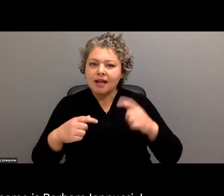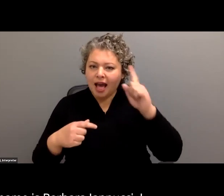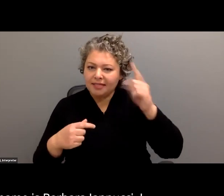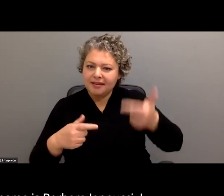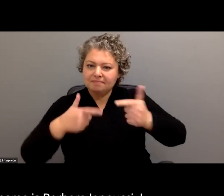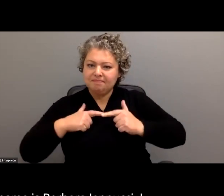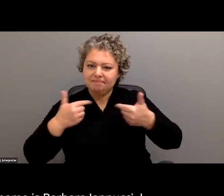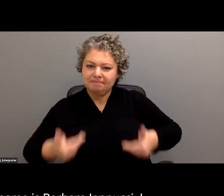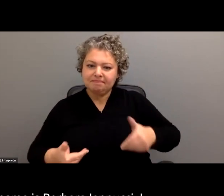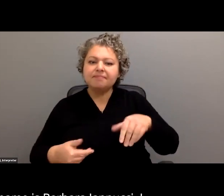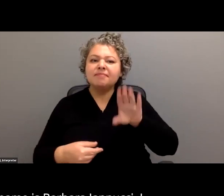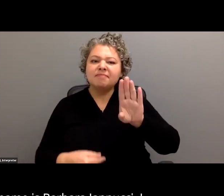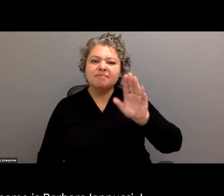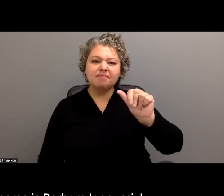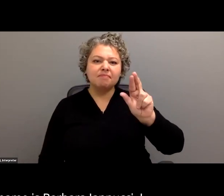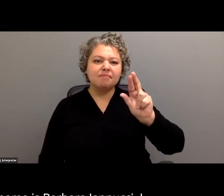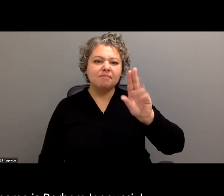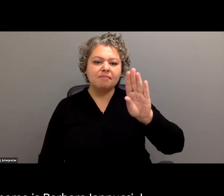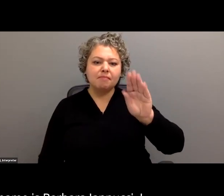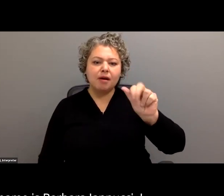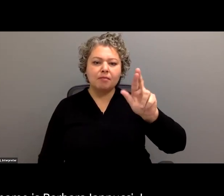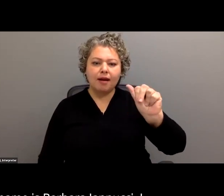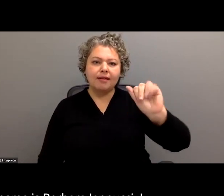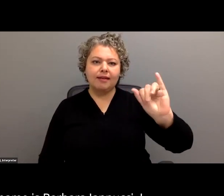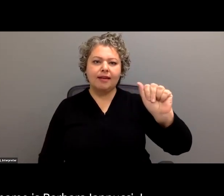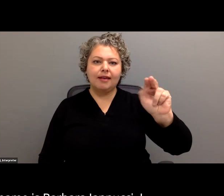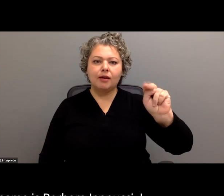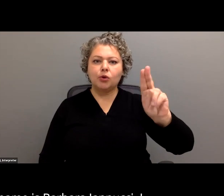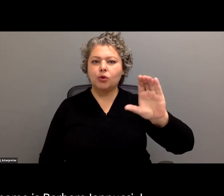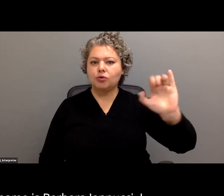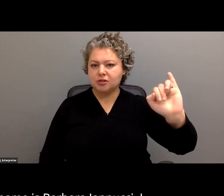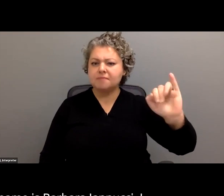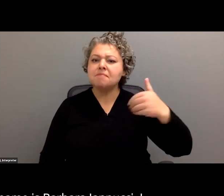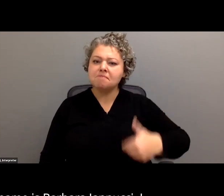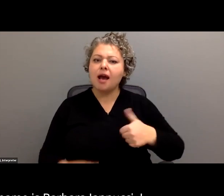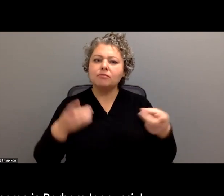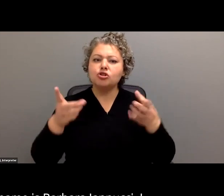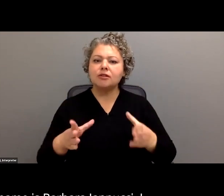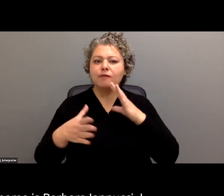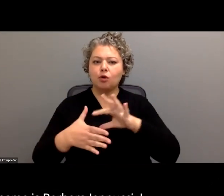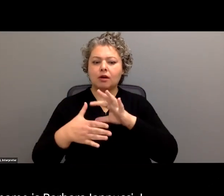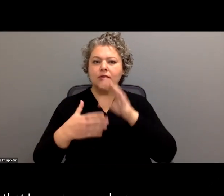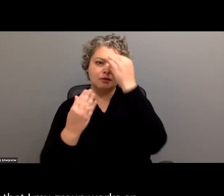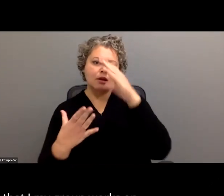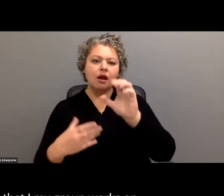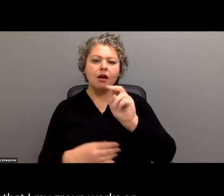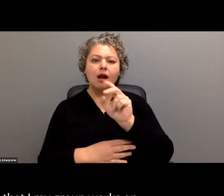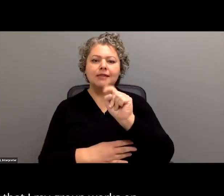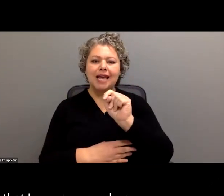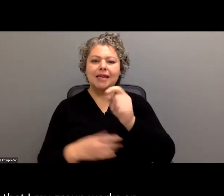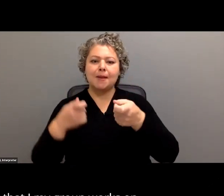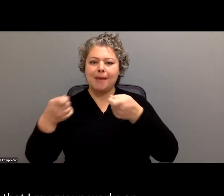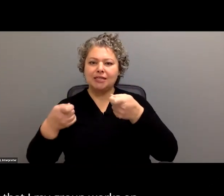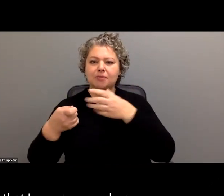Hello, my name is Barbara Iannucci. I am the Director of Content Management and Usability, which